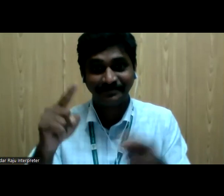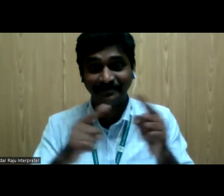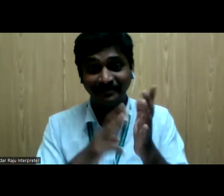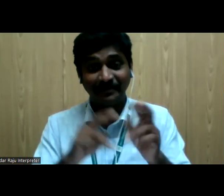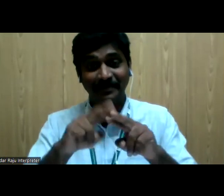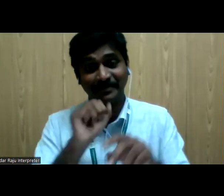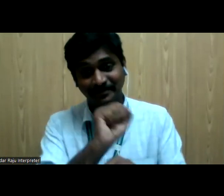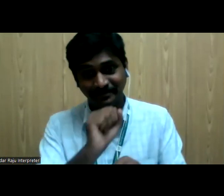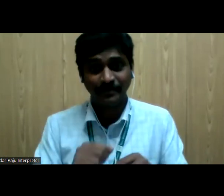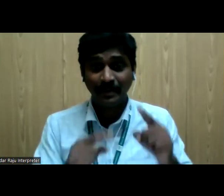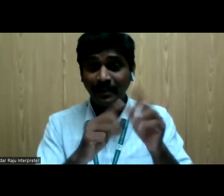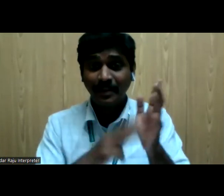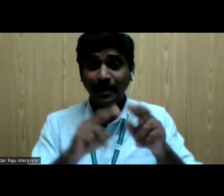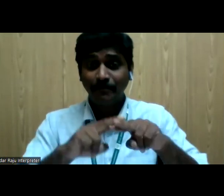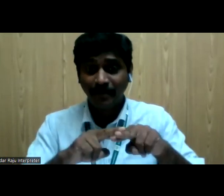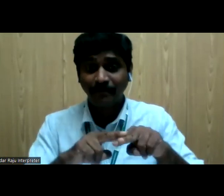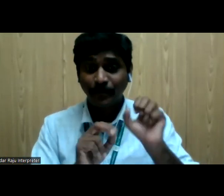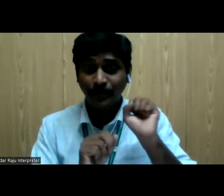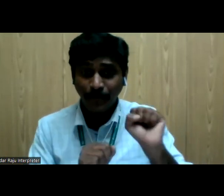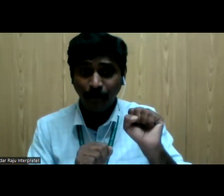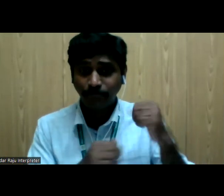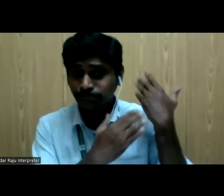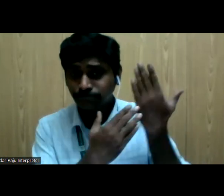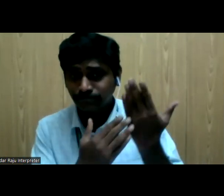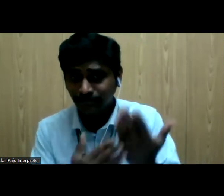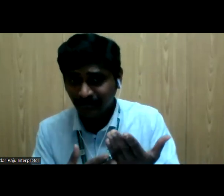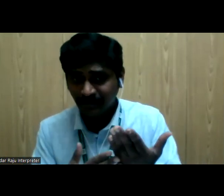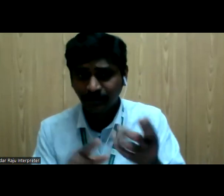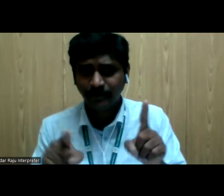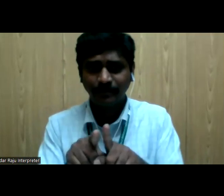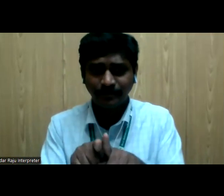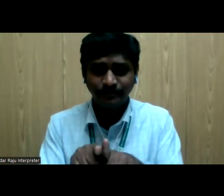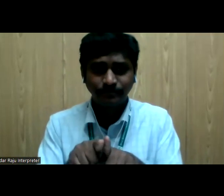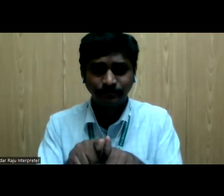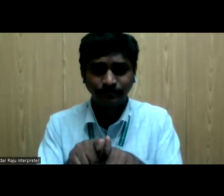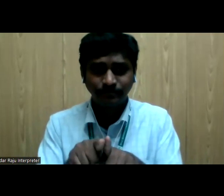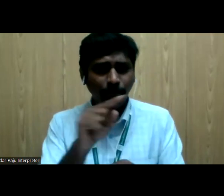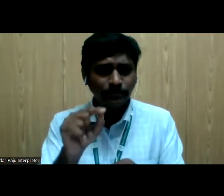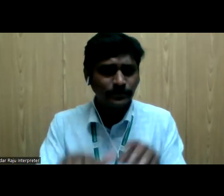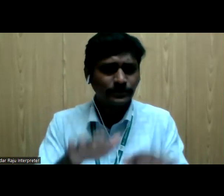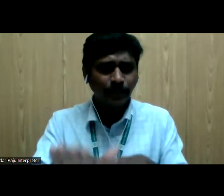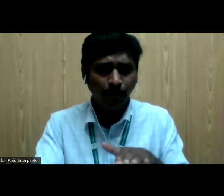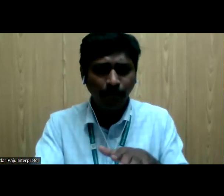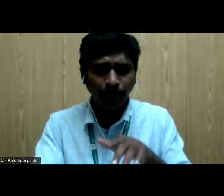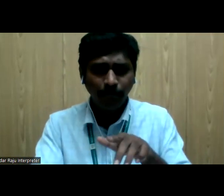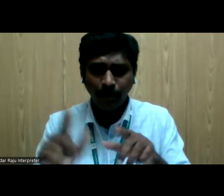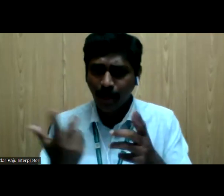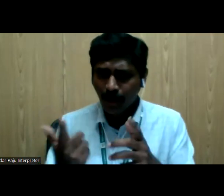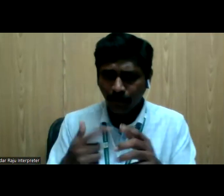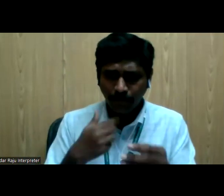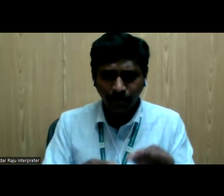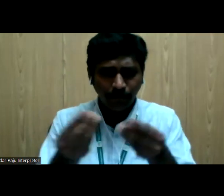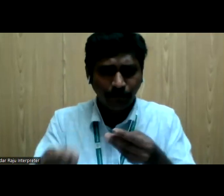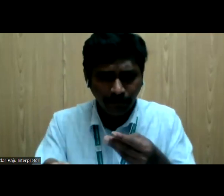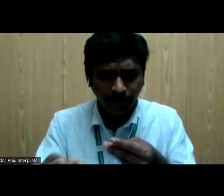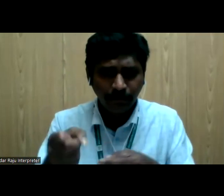Therefore, TMF over the years has been taking some very significant steps in ensuring that we work significantly